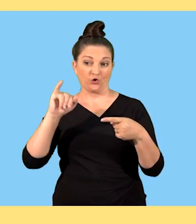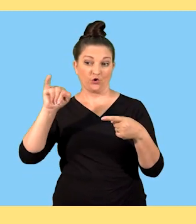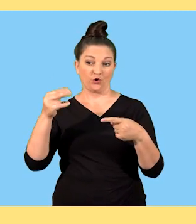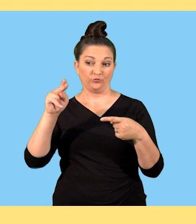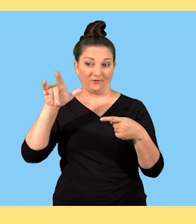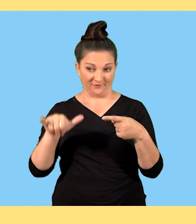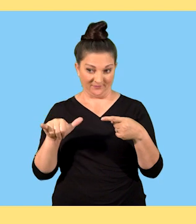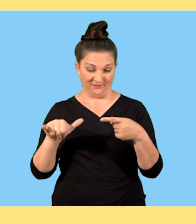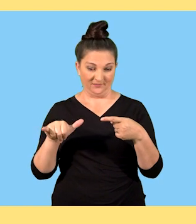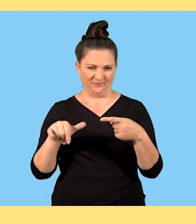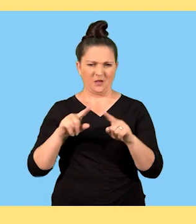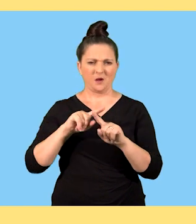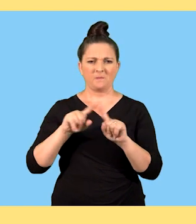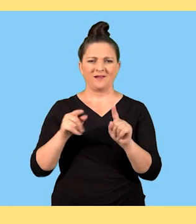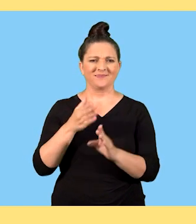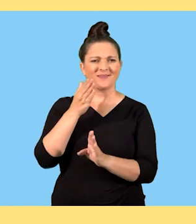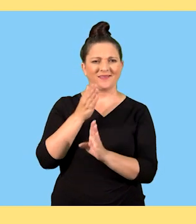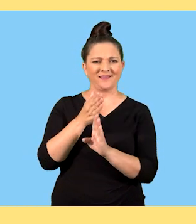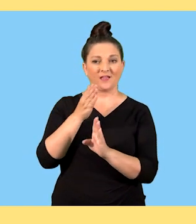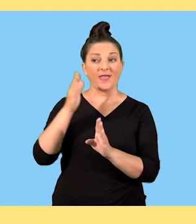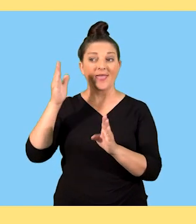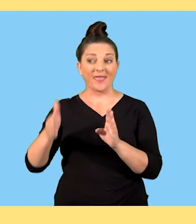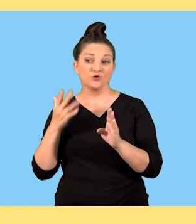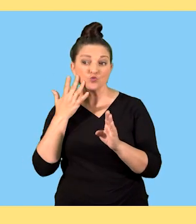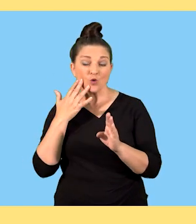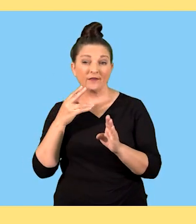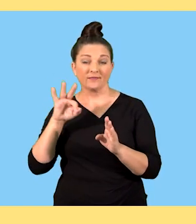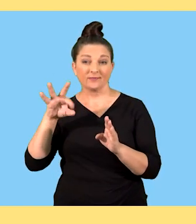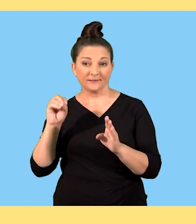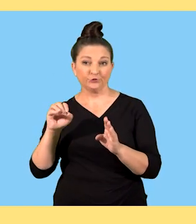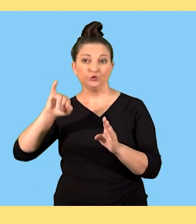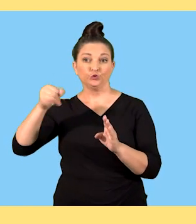it will end on the 30th of June.